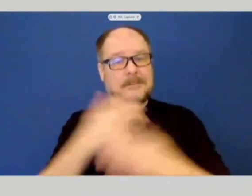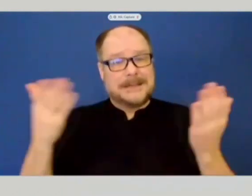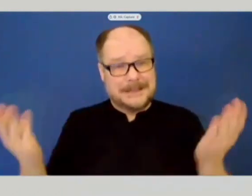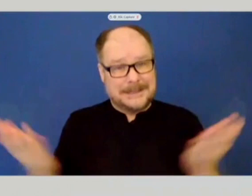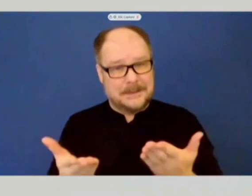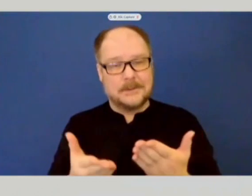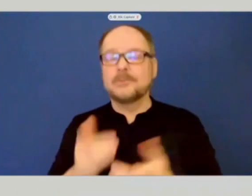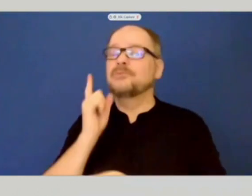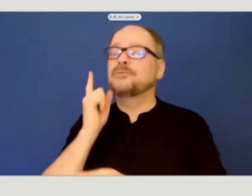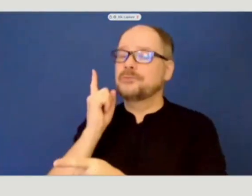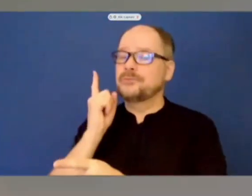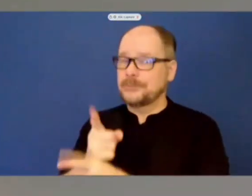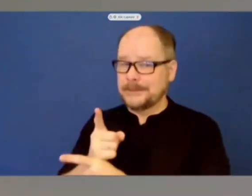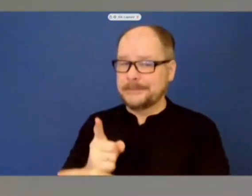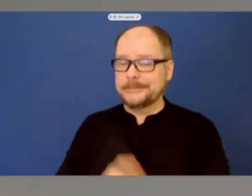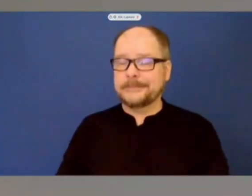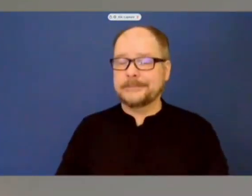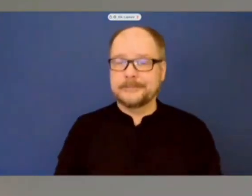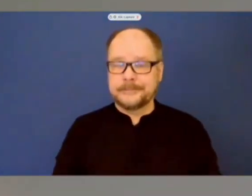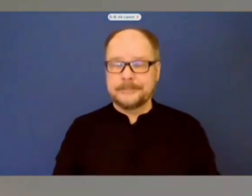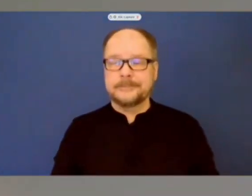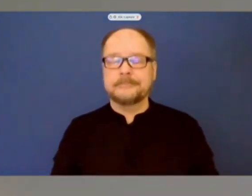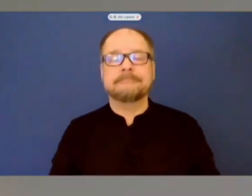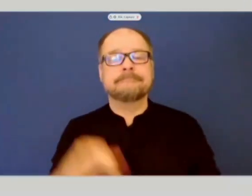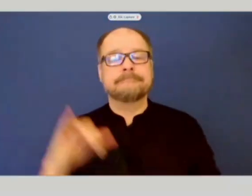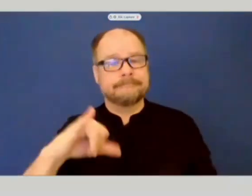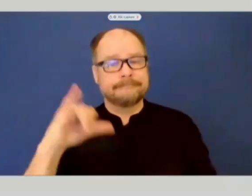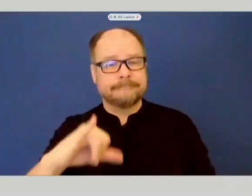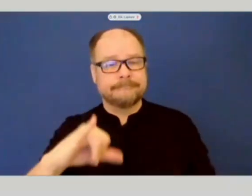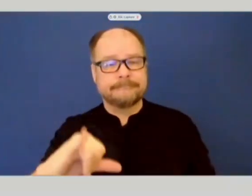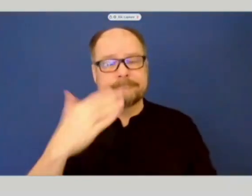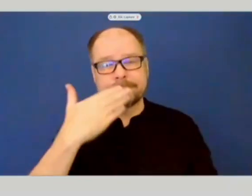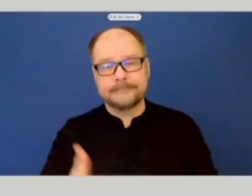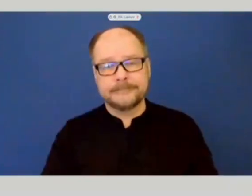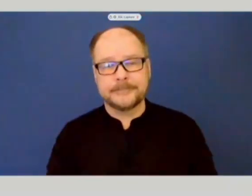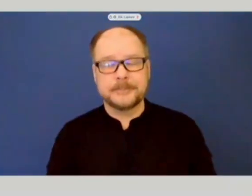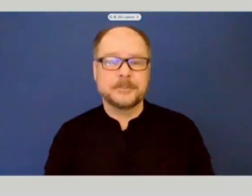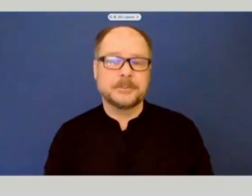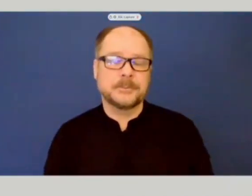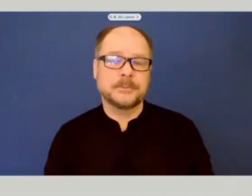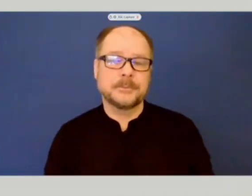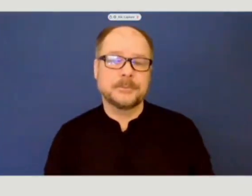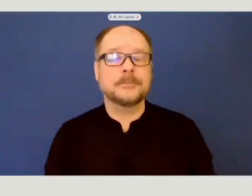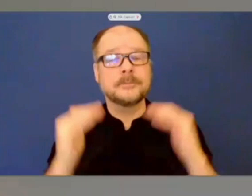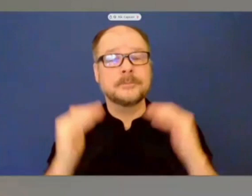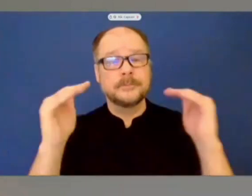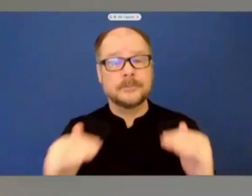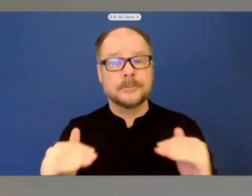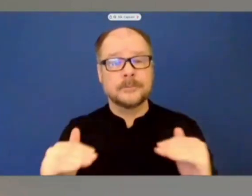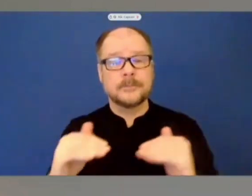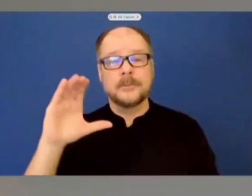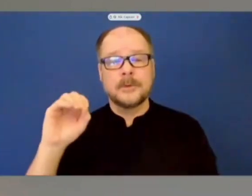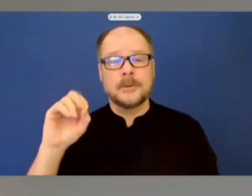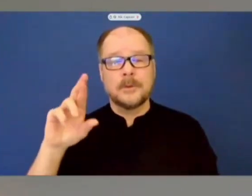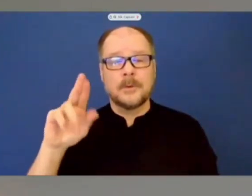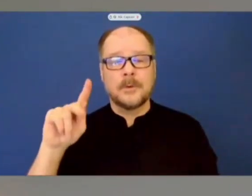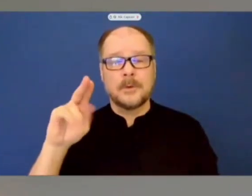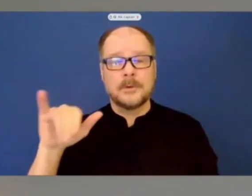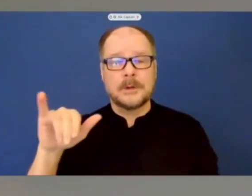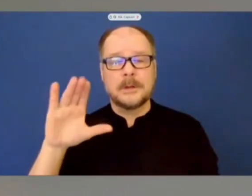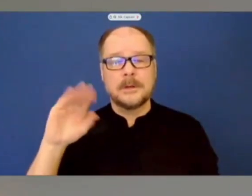Exactly. Okay, thank you. Mm-hmm. Next question is Courtney Cole,